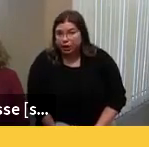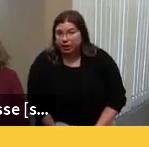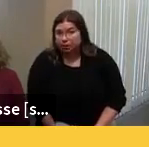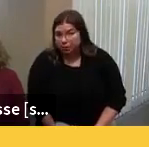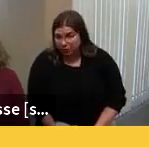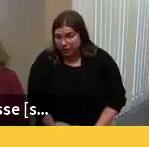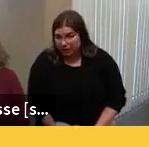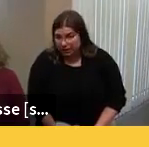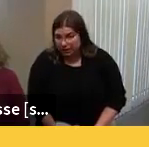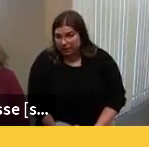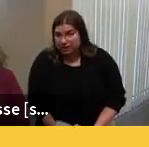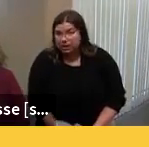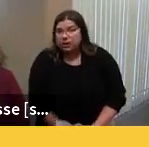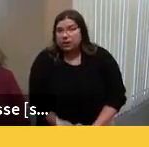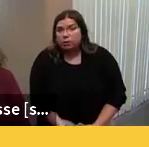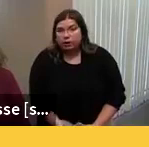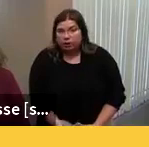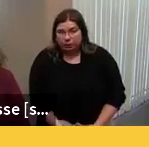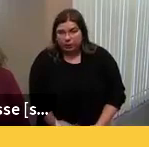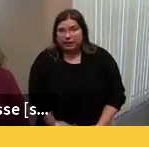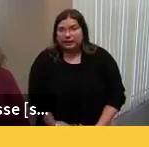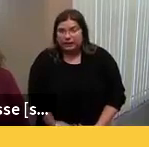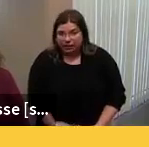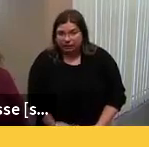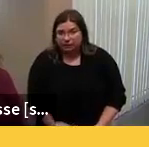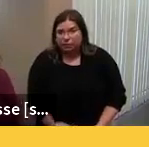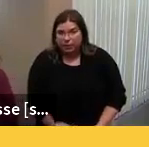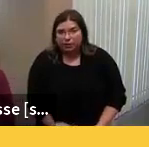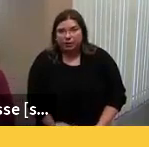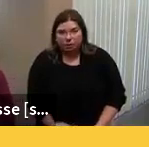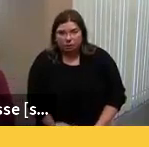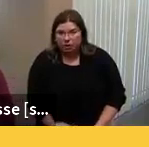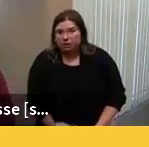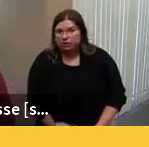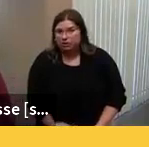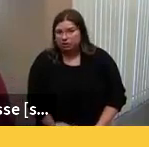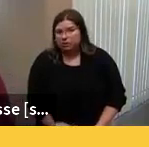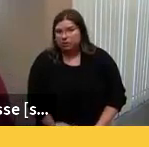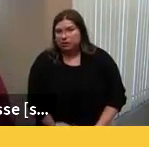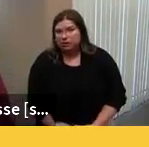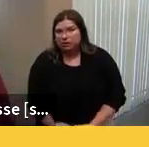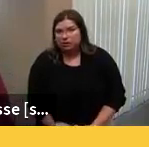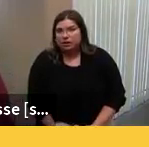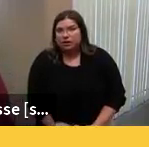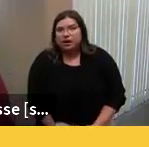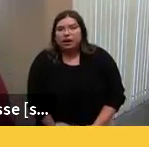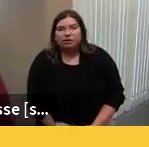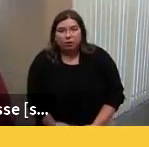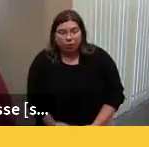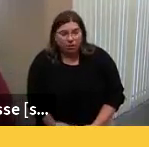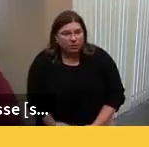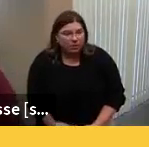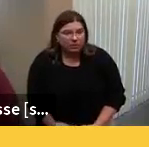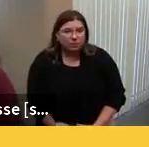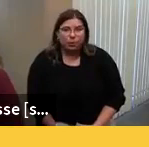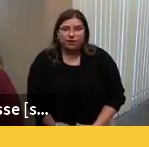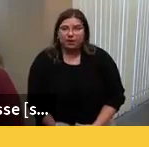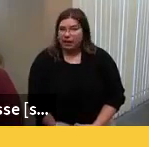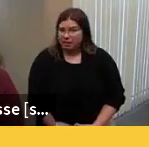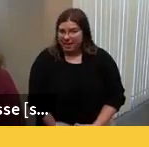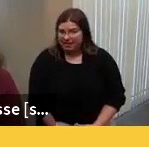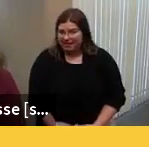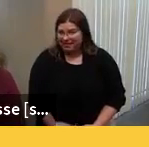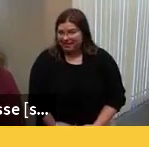ASL learning communities, where you would live with your cohort. Of course, we have